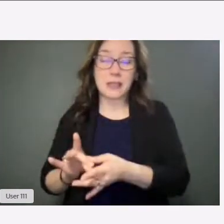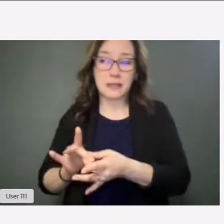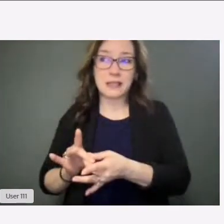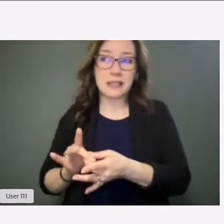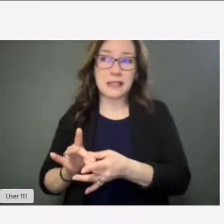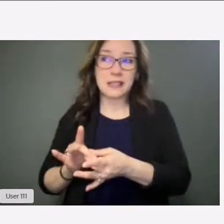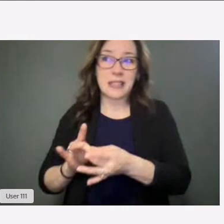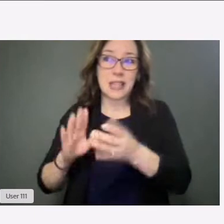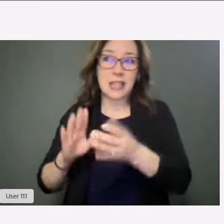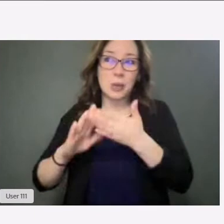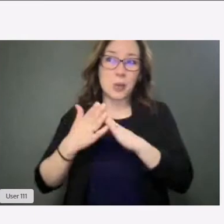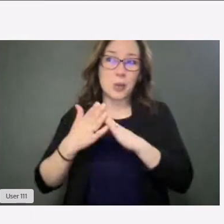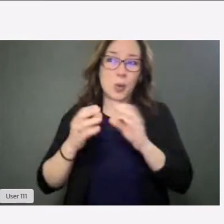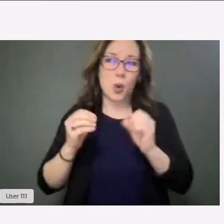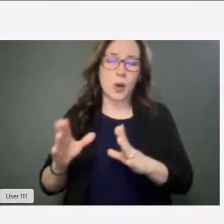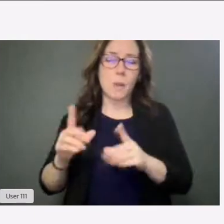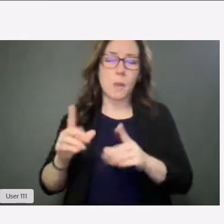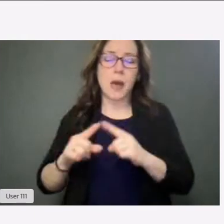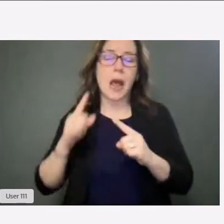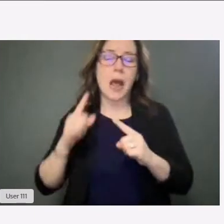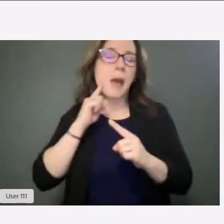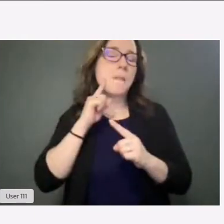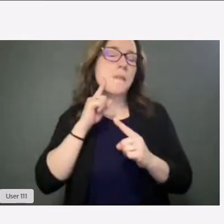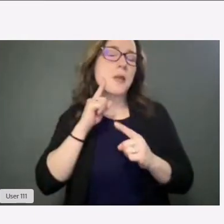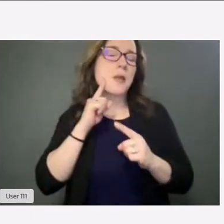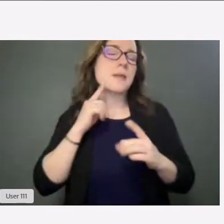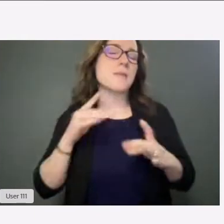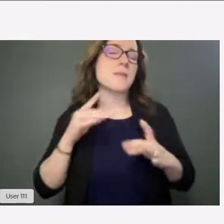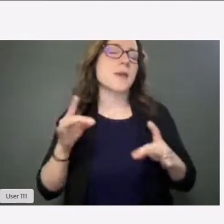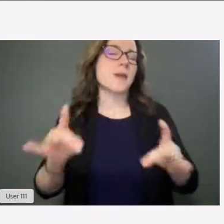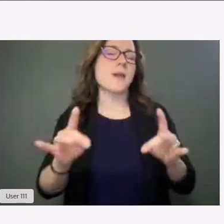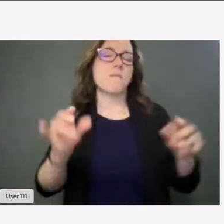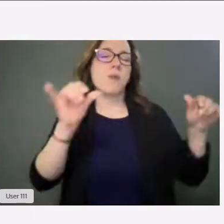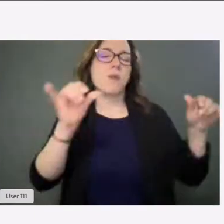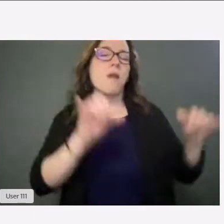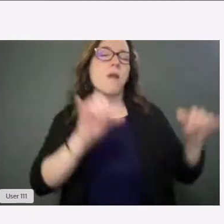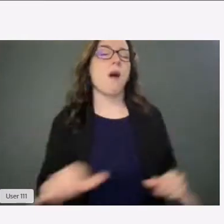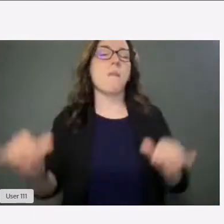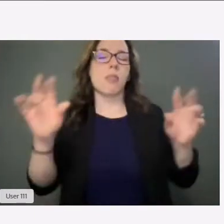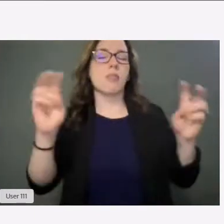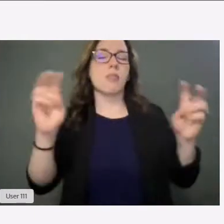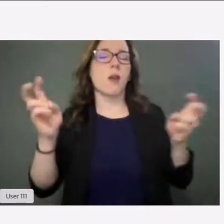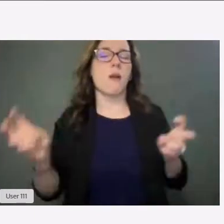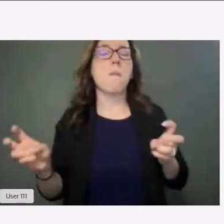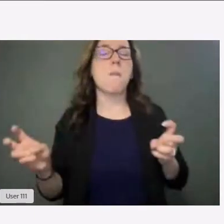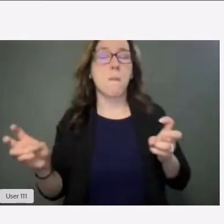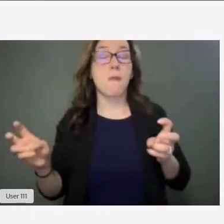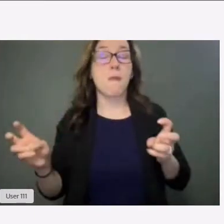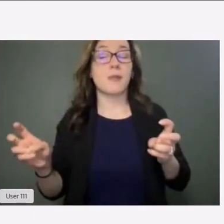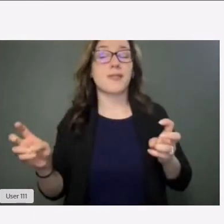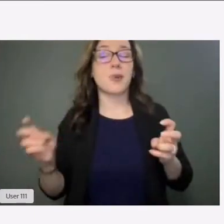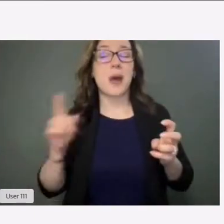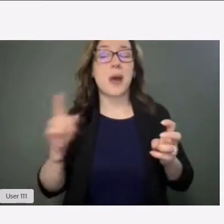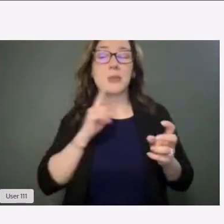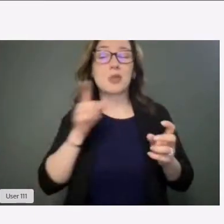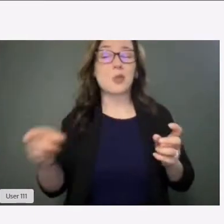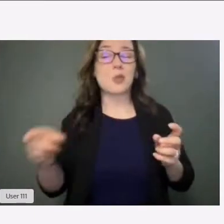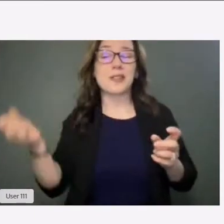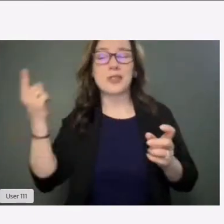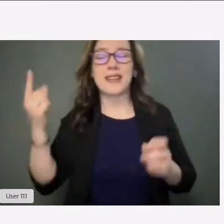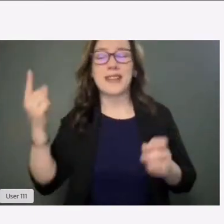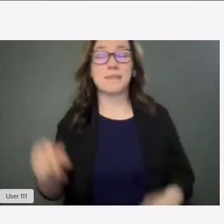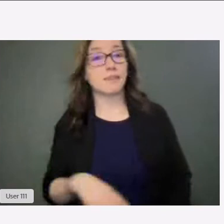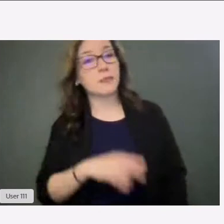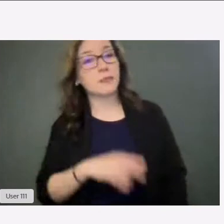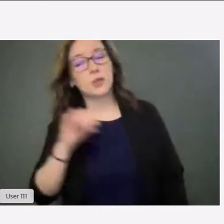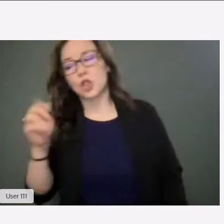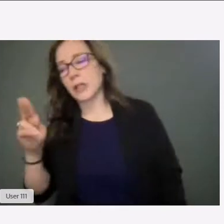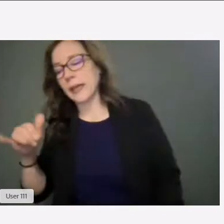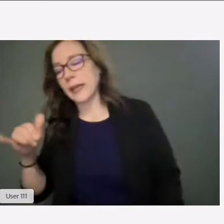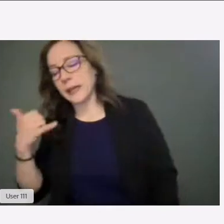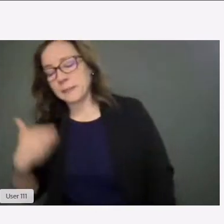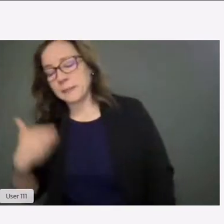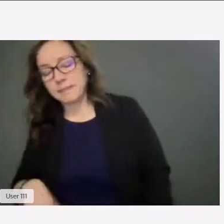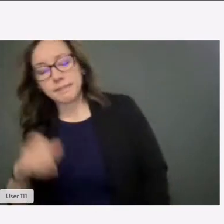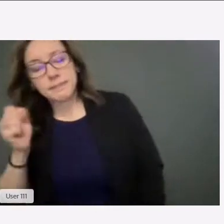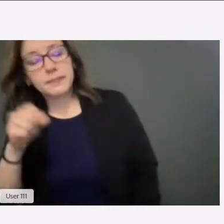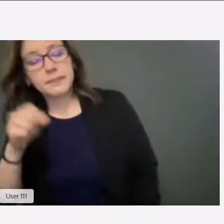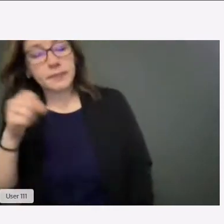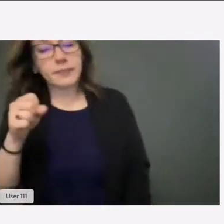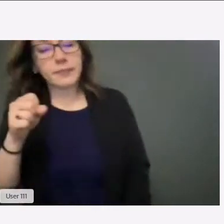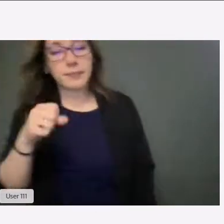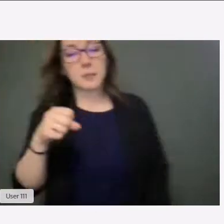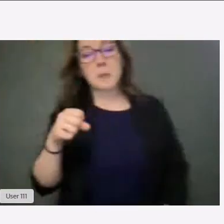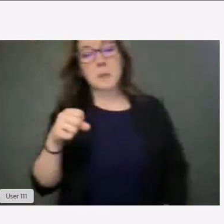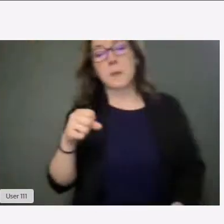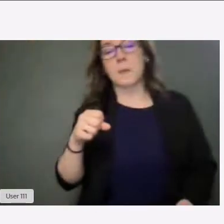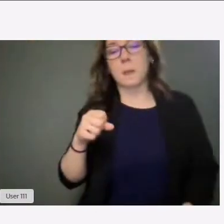I'm picking up a common theme with some of these questions from that part of the community. I'm sure you understand. No, absolutely. I mean, so what jumped out at me about